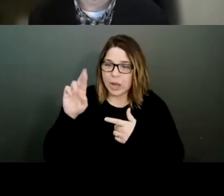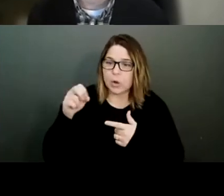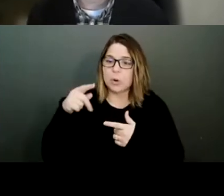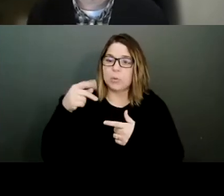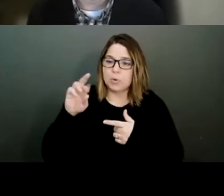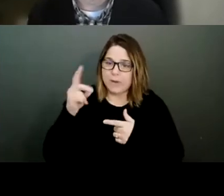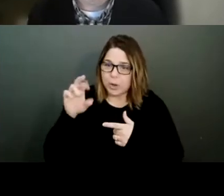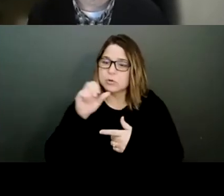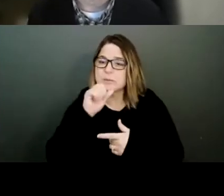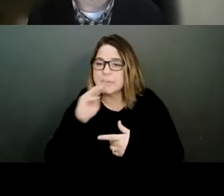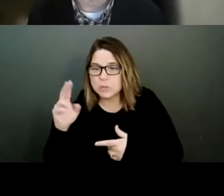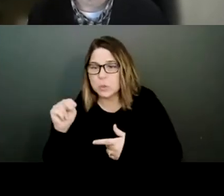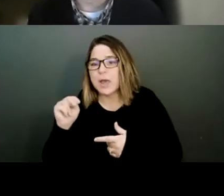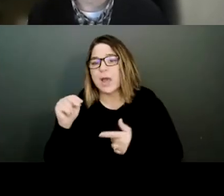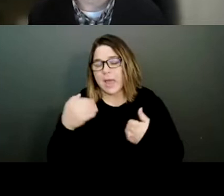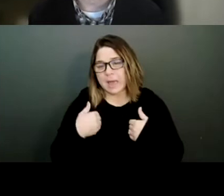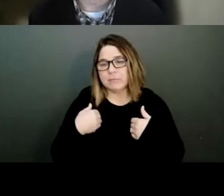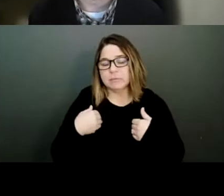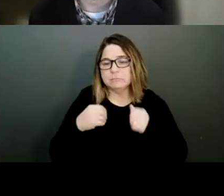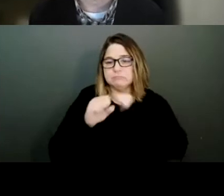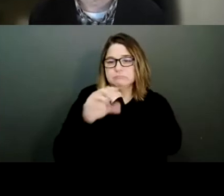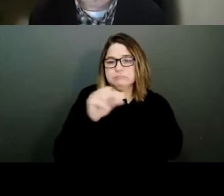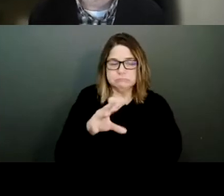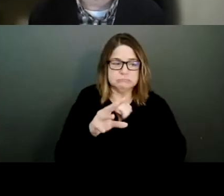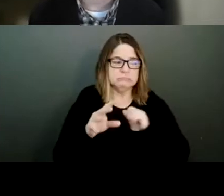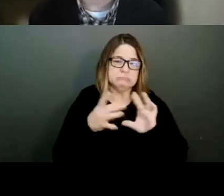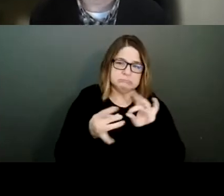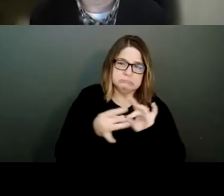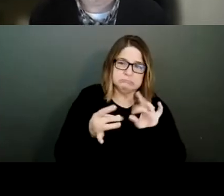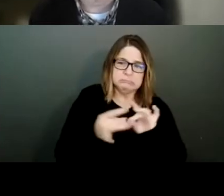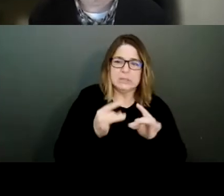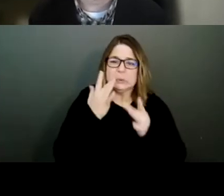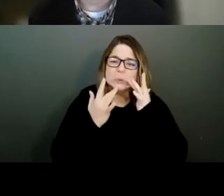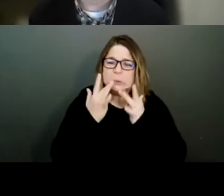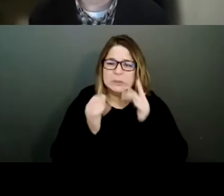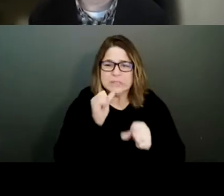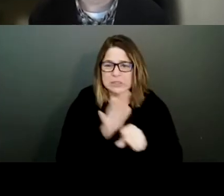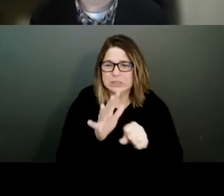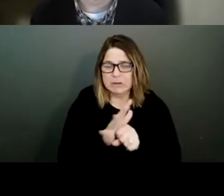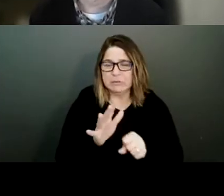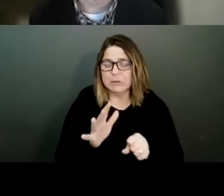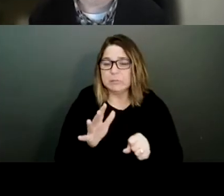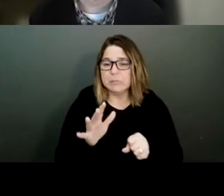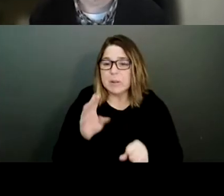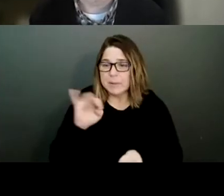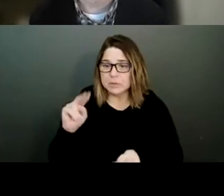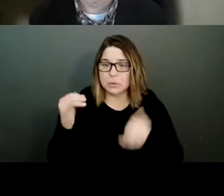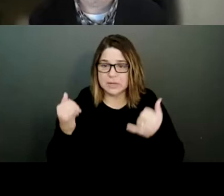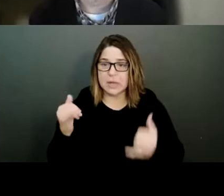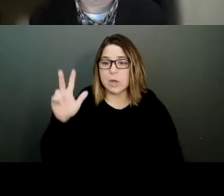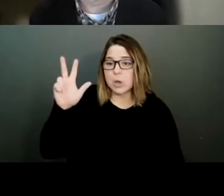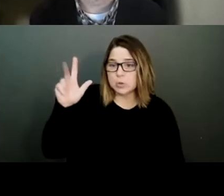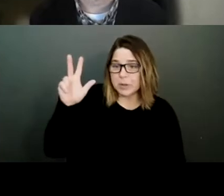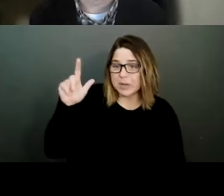briefing talking about the severe shortage. In Minnesota today, there are 23,000